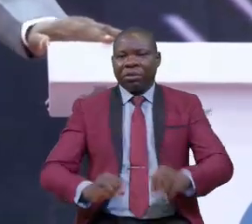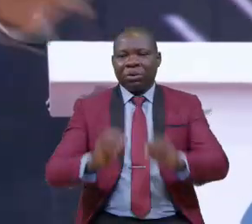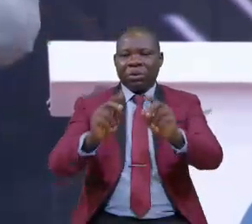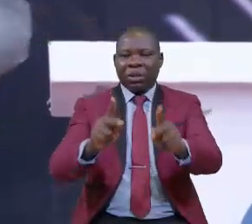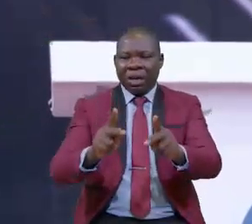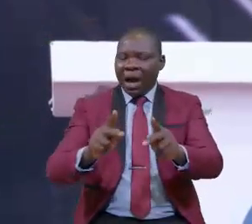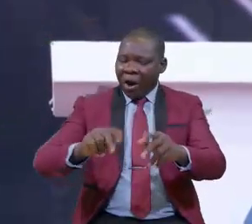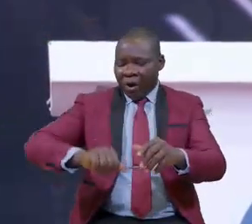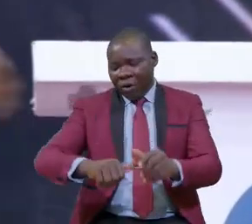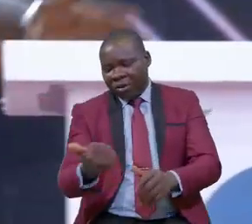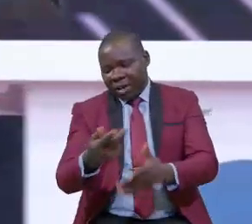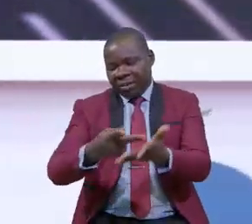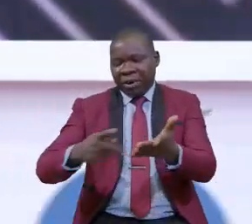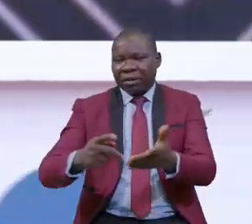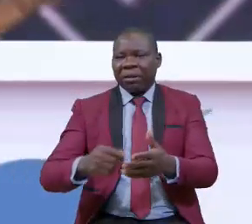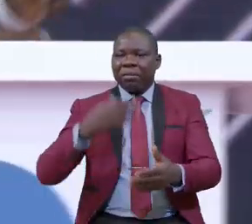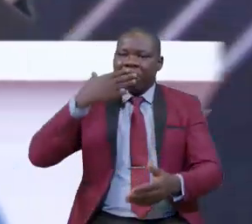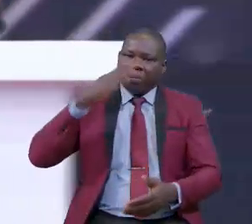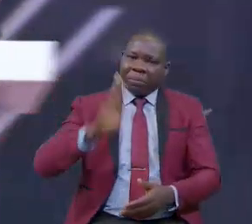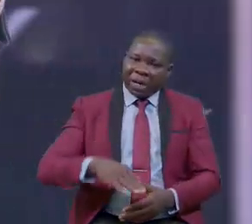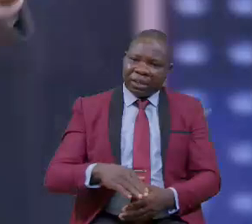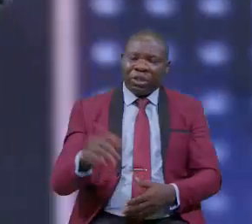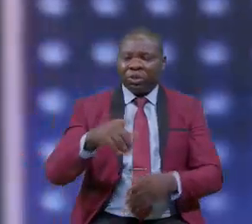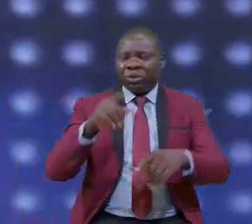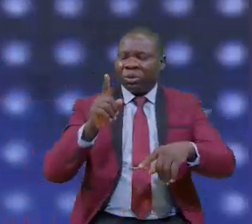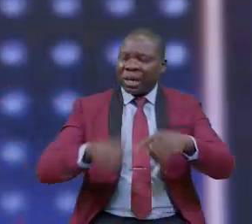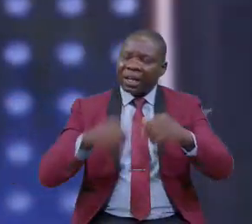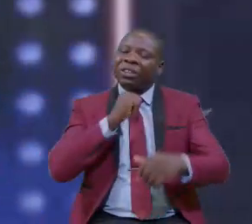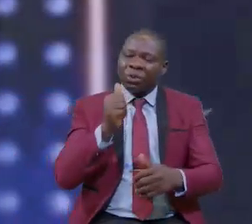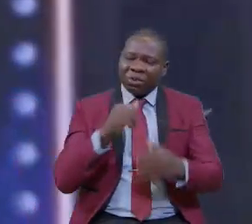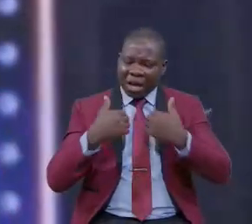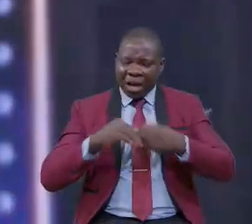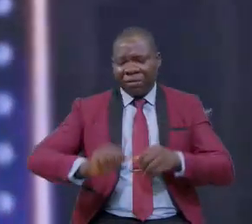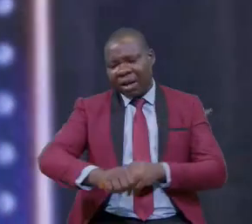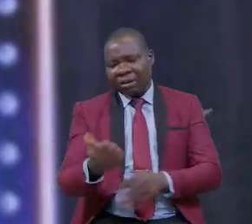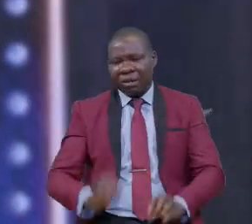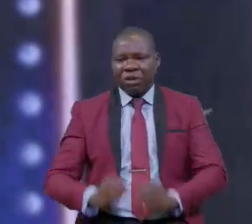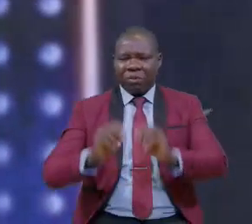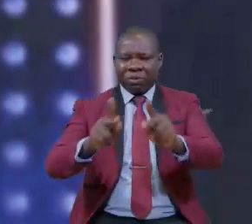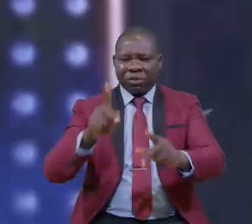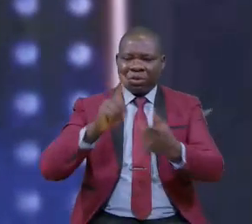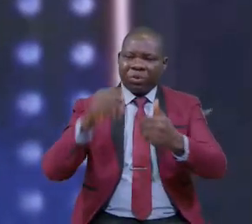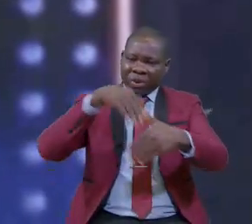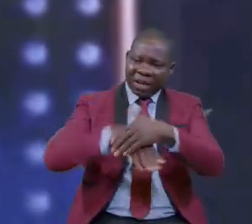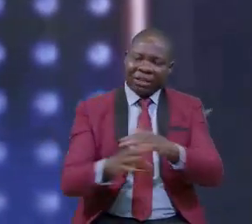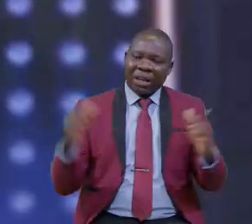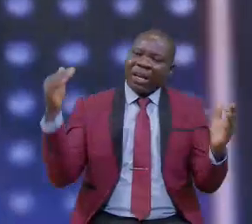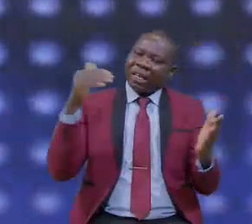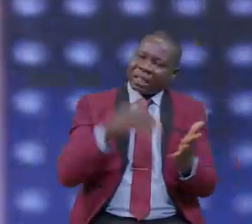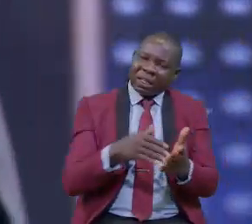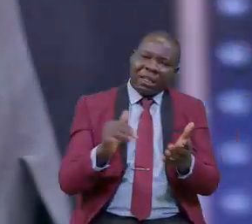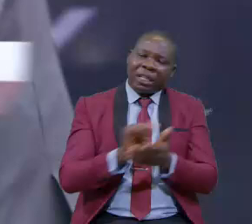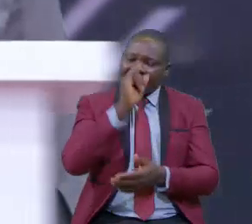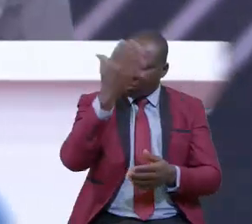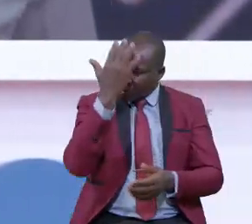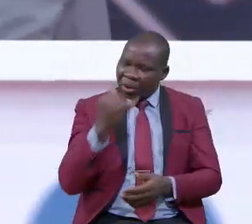time. That's the reason why you preach freely, but you preach fully. Tell them the whole thing. Hey, look